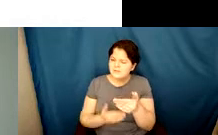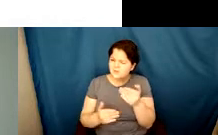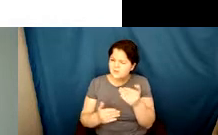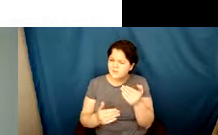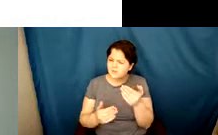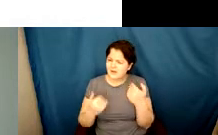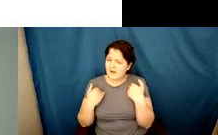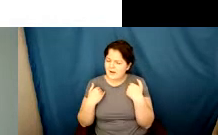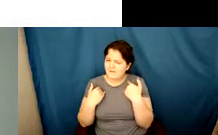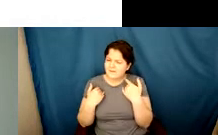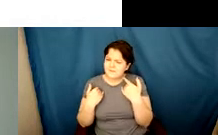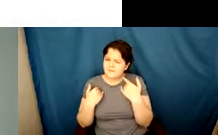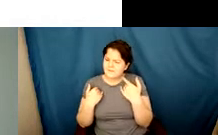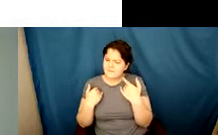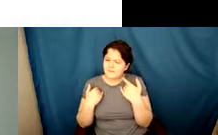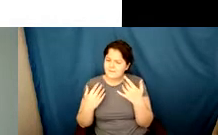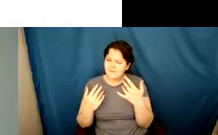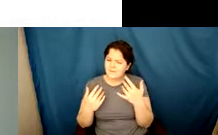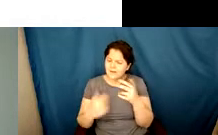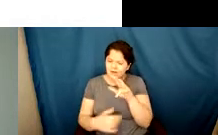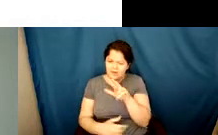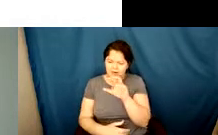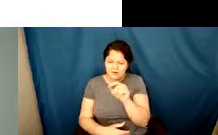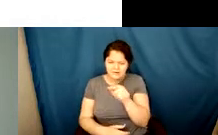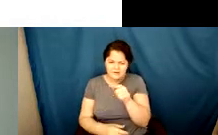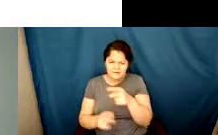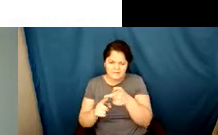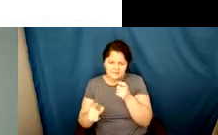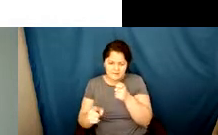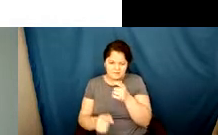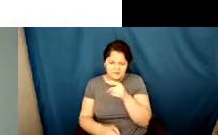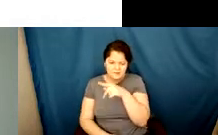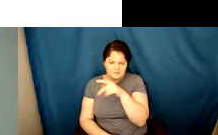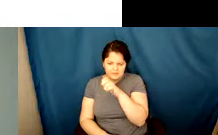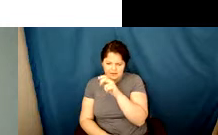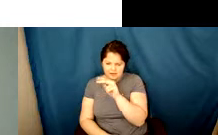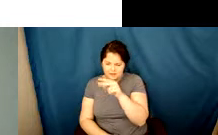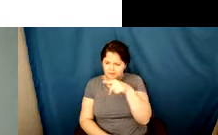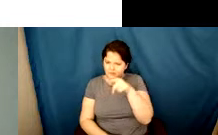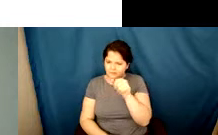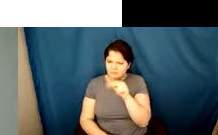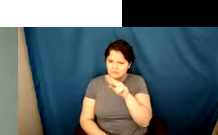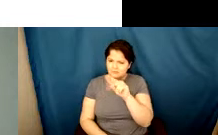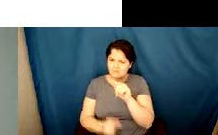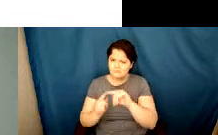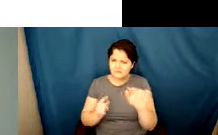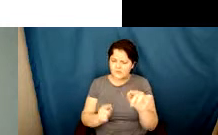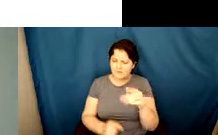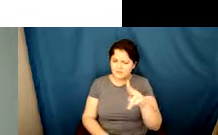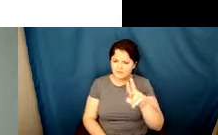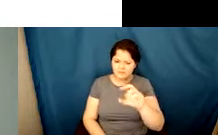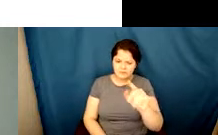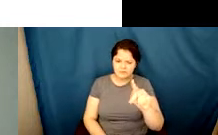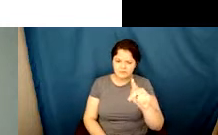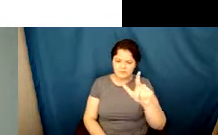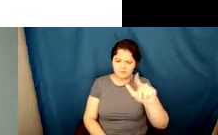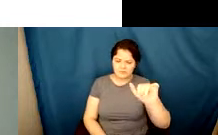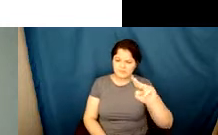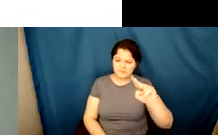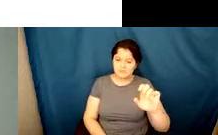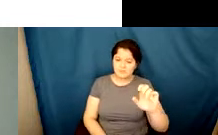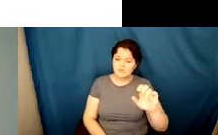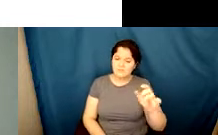we could look at keeping the 39 goes between Penn Park and Brookline. Maybe we can extend it from Penn Park to Brookline to go out